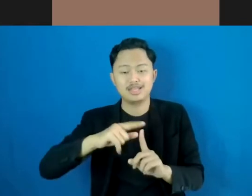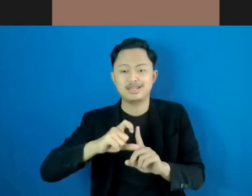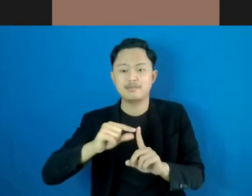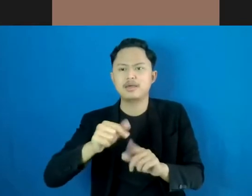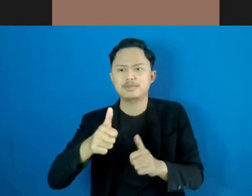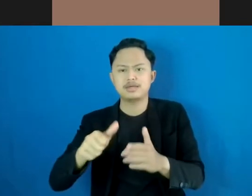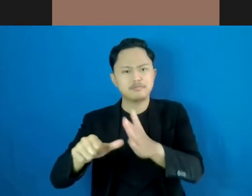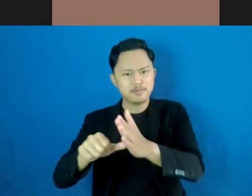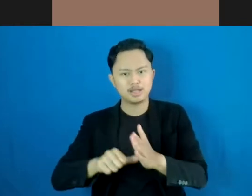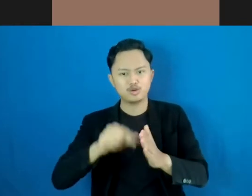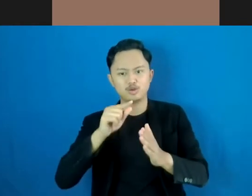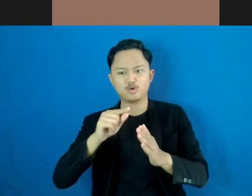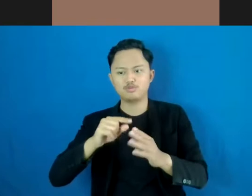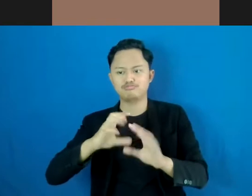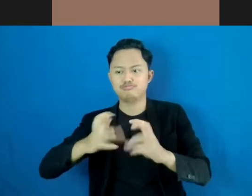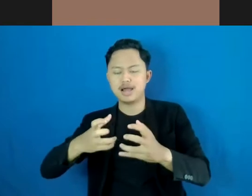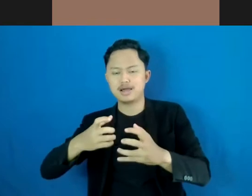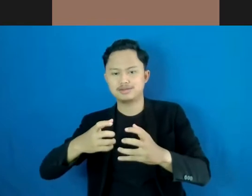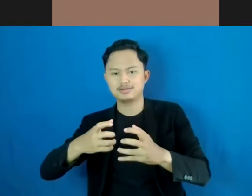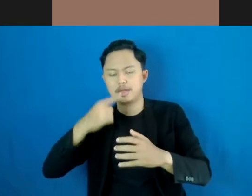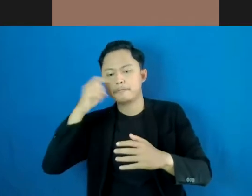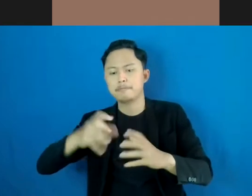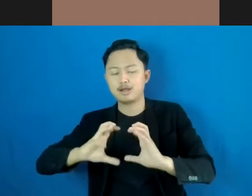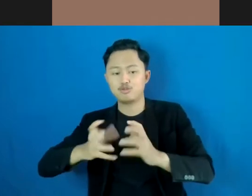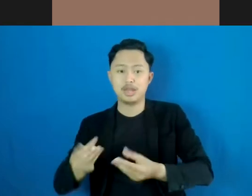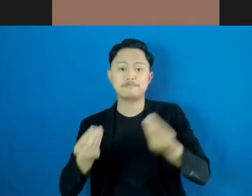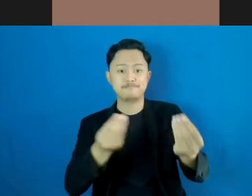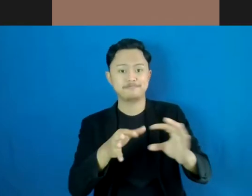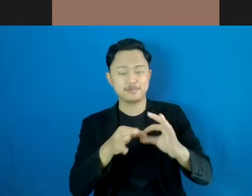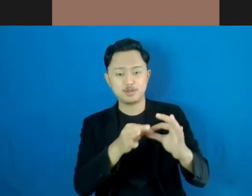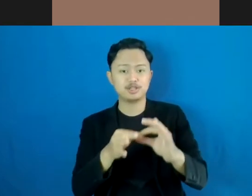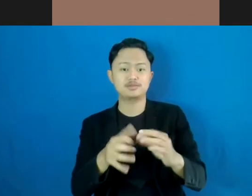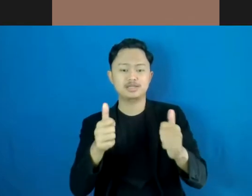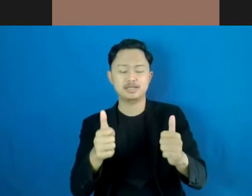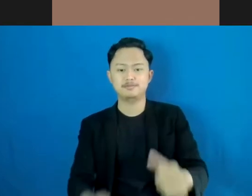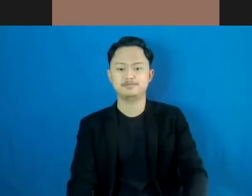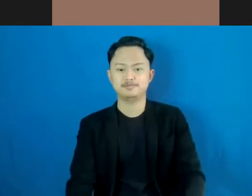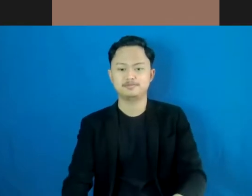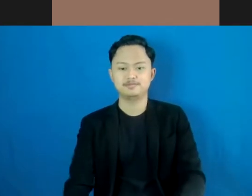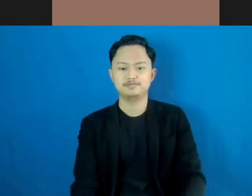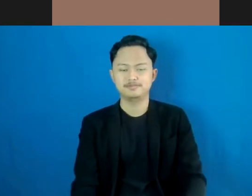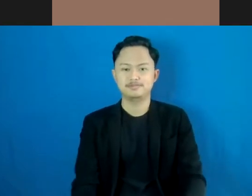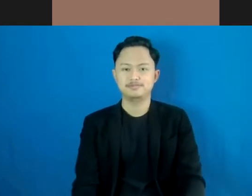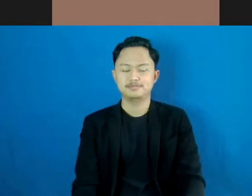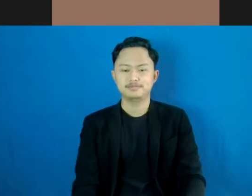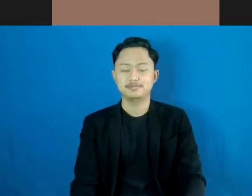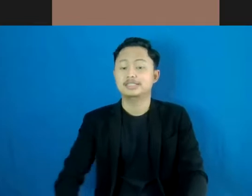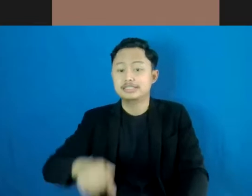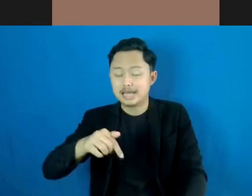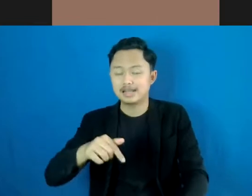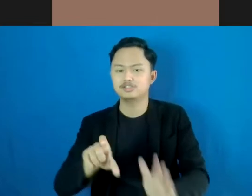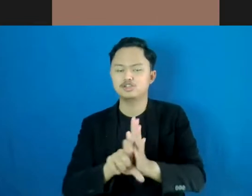bring World Bank to you, with which you can sign a MOU with their green funds and get it done. Now, in case if you need